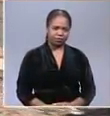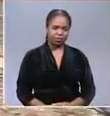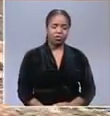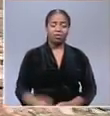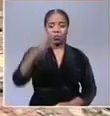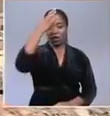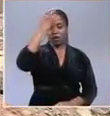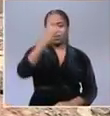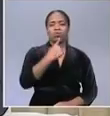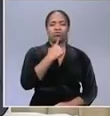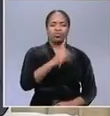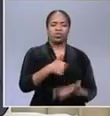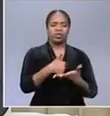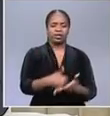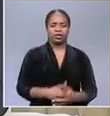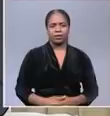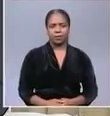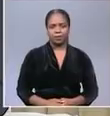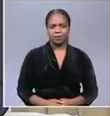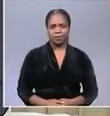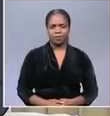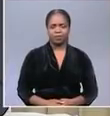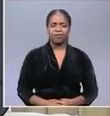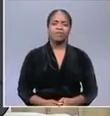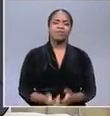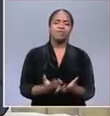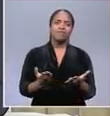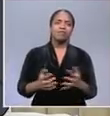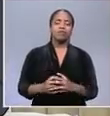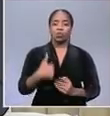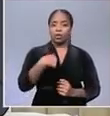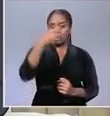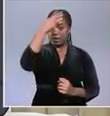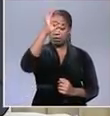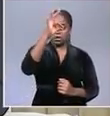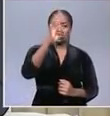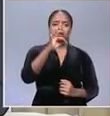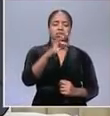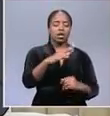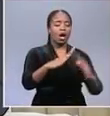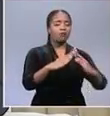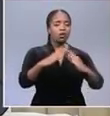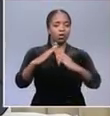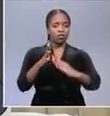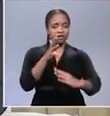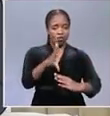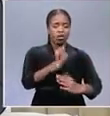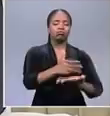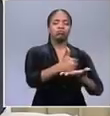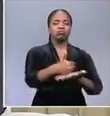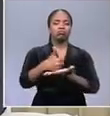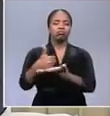help. We'll also have to focus on ensuring that those who need houses are assisted to